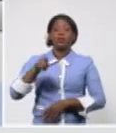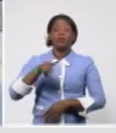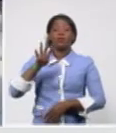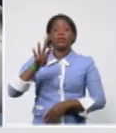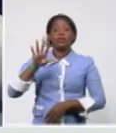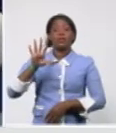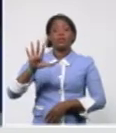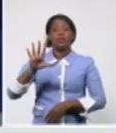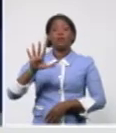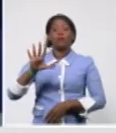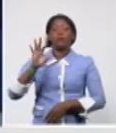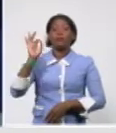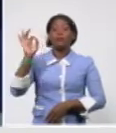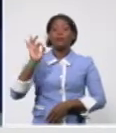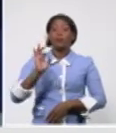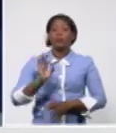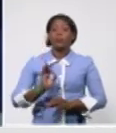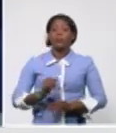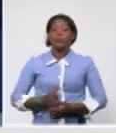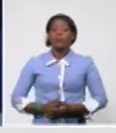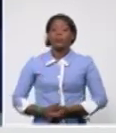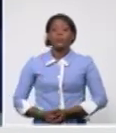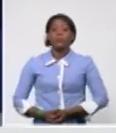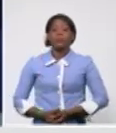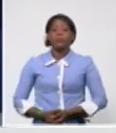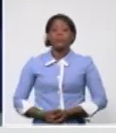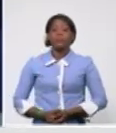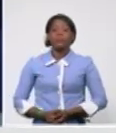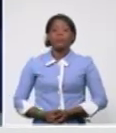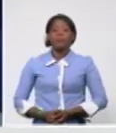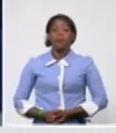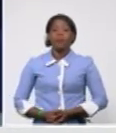484,673, and a mortality rate of